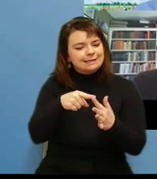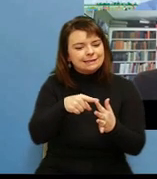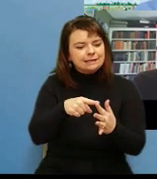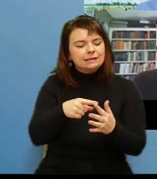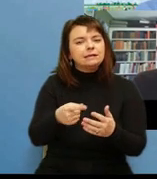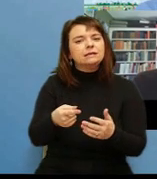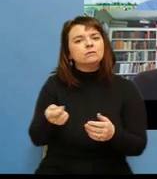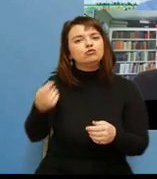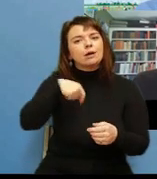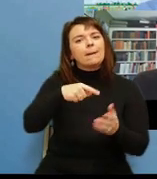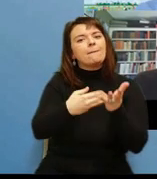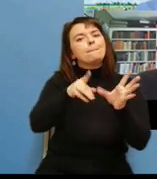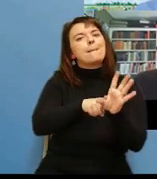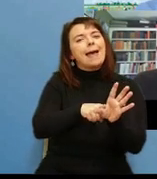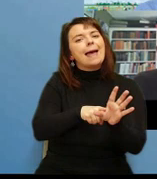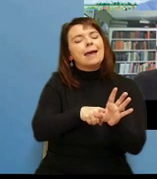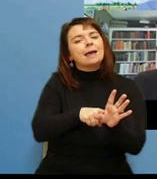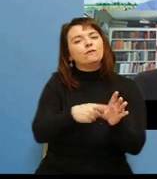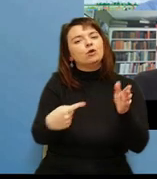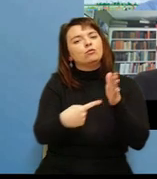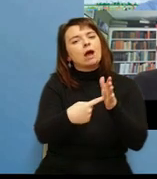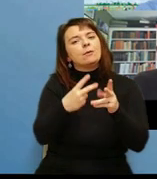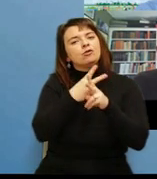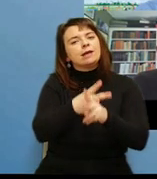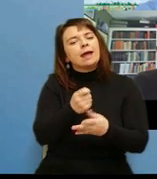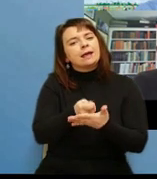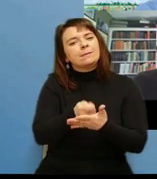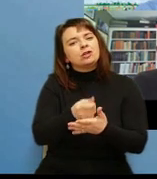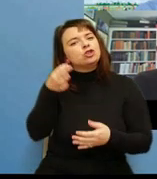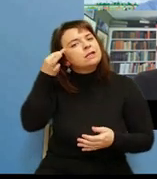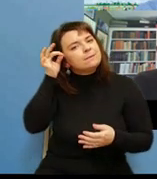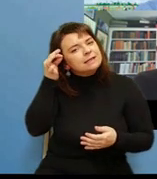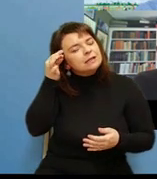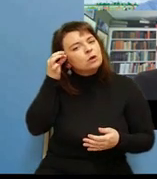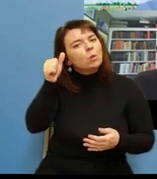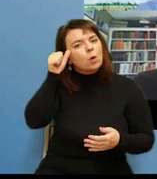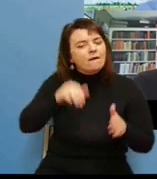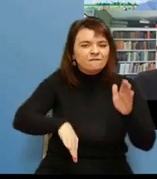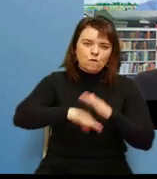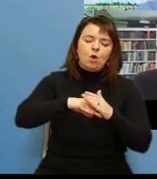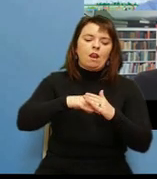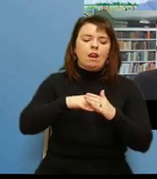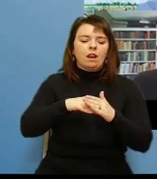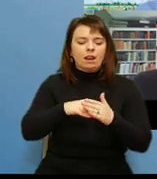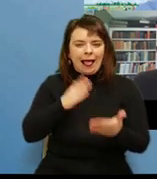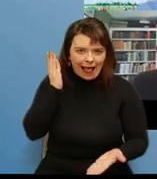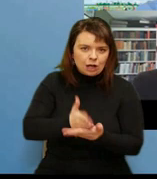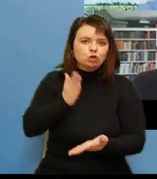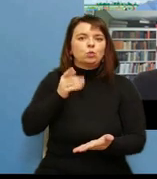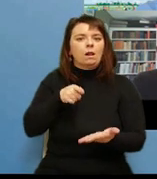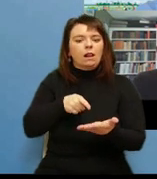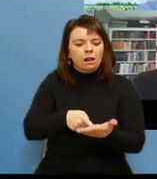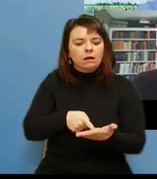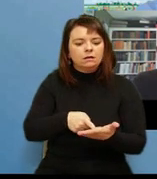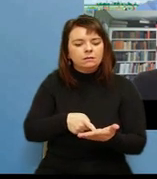now that the month we were thinking of is the May Primary Care Commissioning Committee, because you will know the full actuals, and by the sounds of